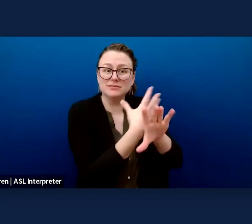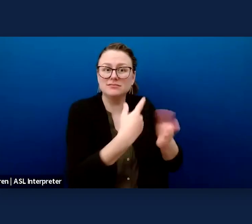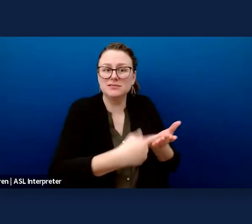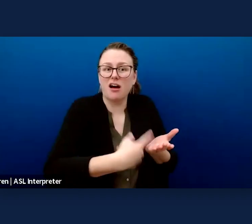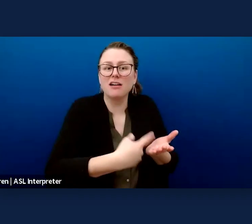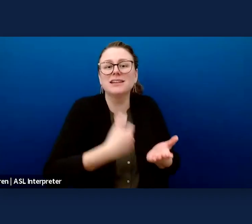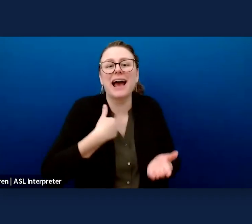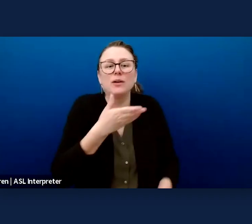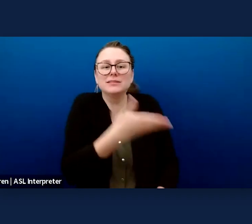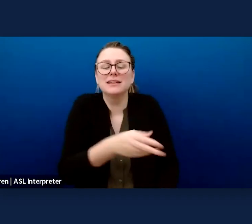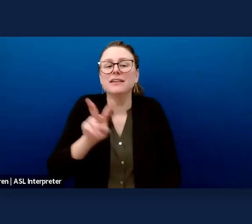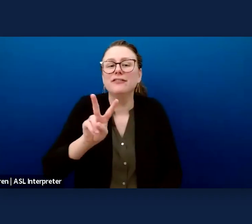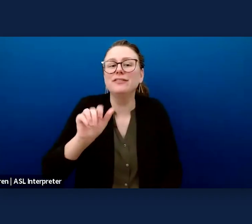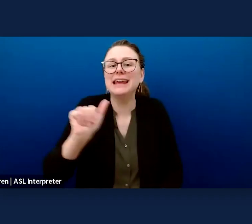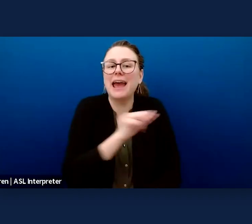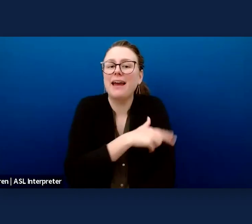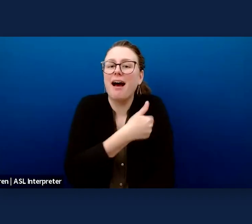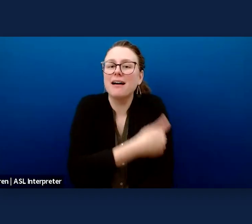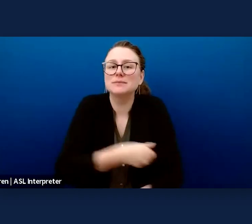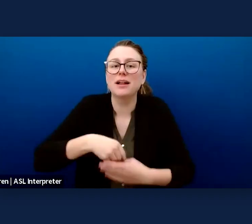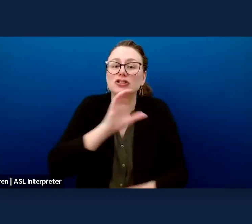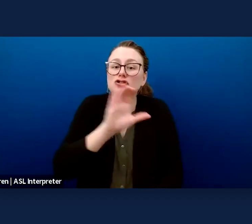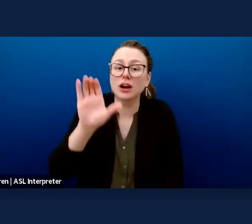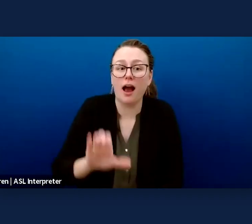VA in Chicago. We're working on